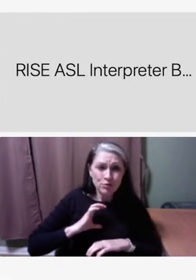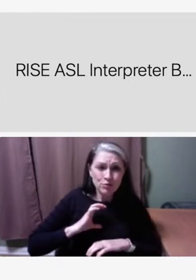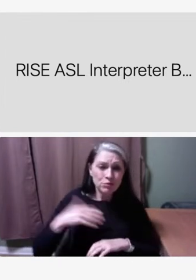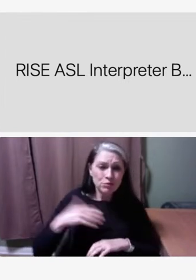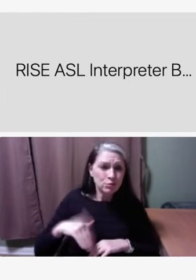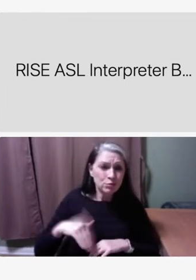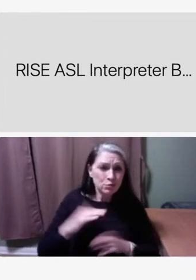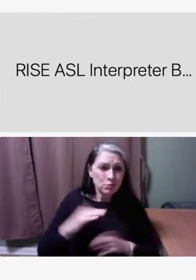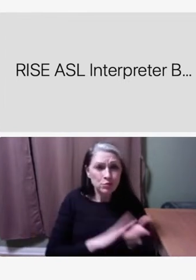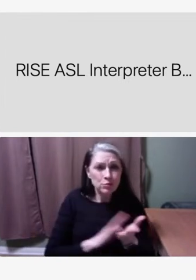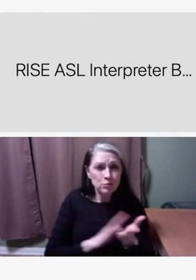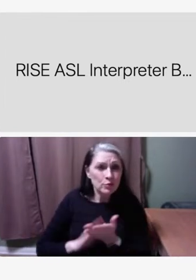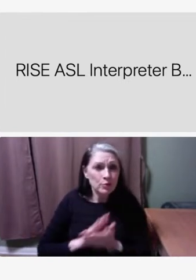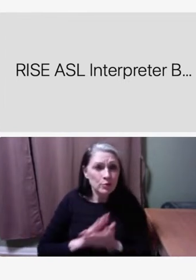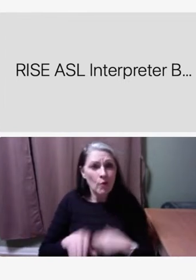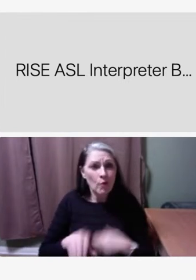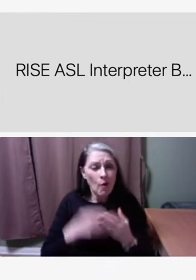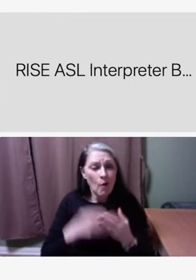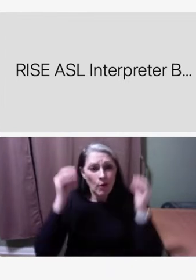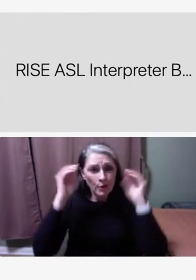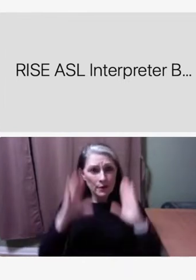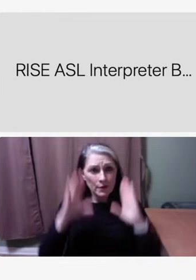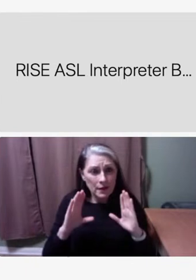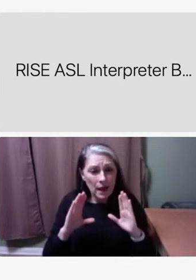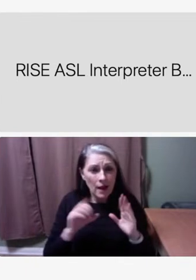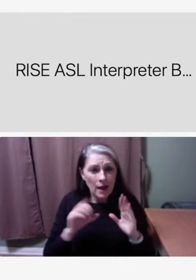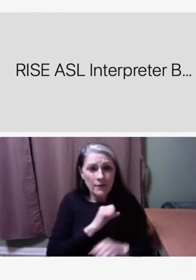our staffs, for our principals, for